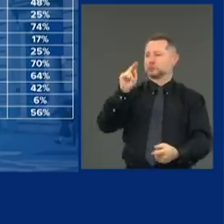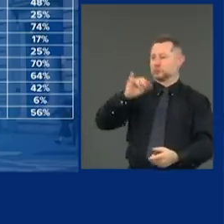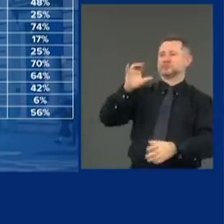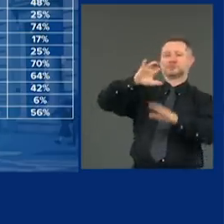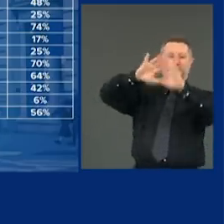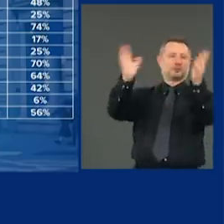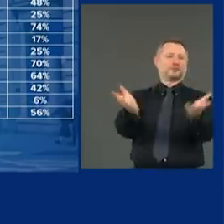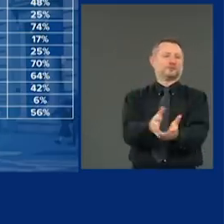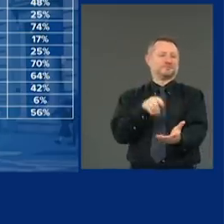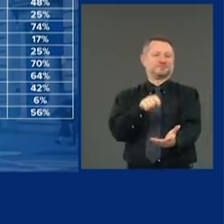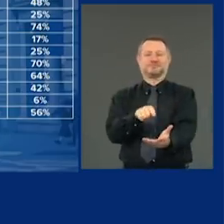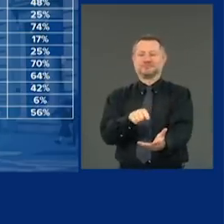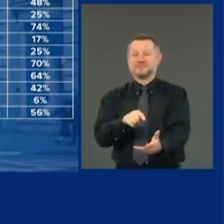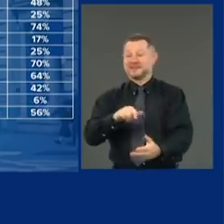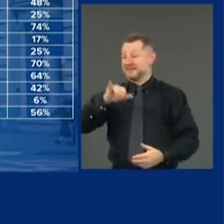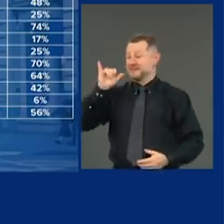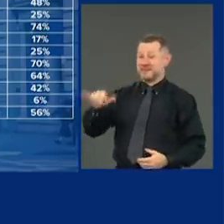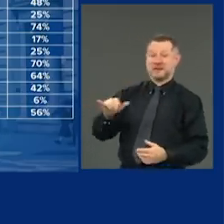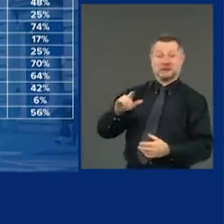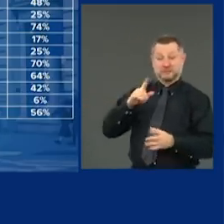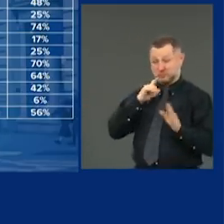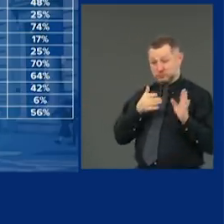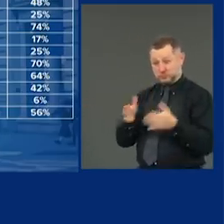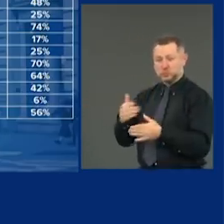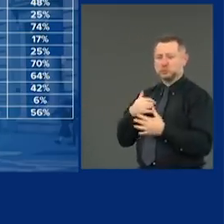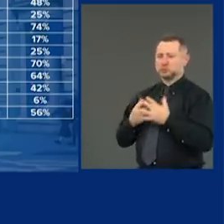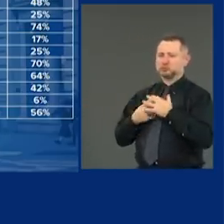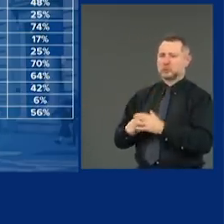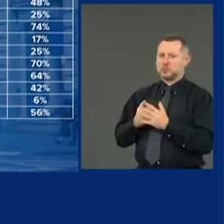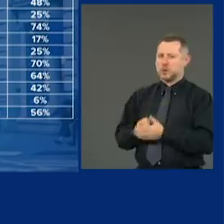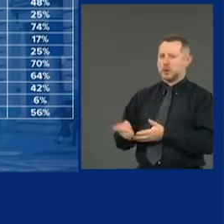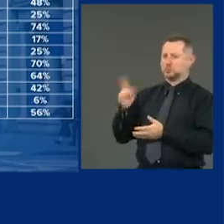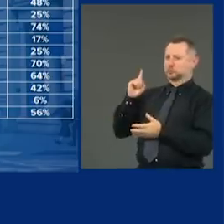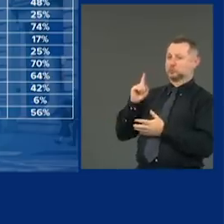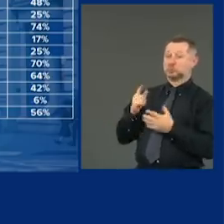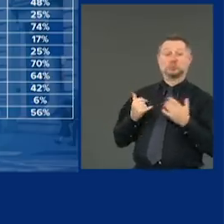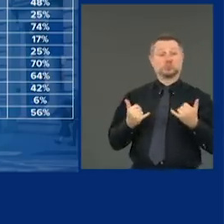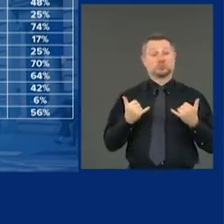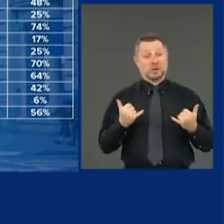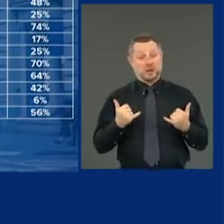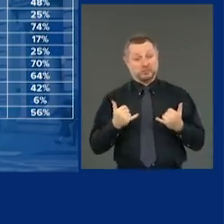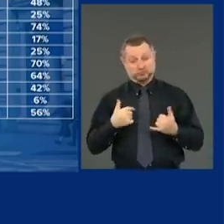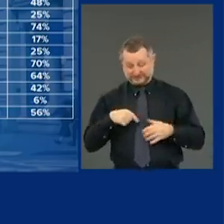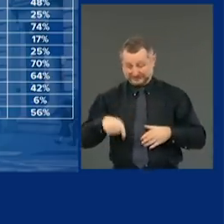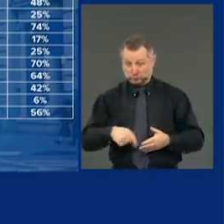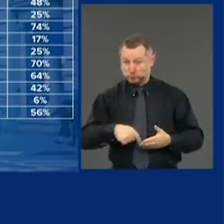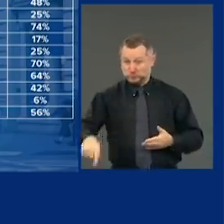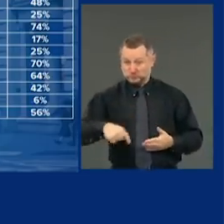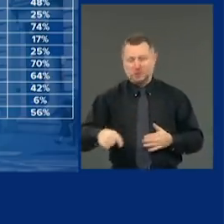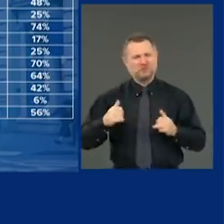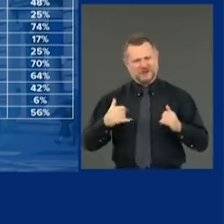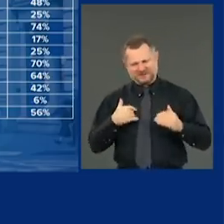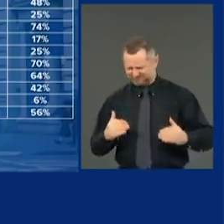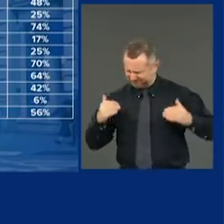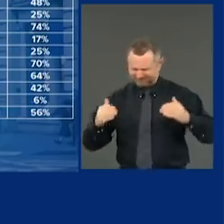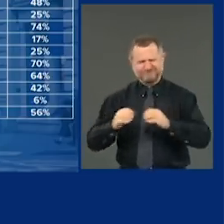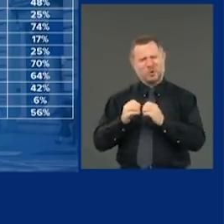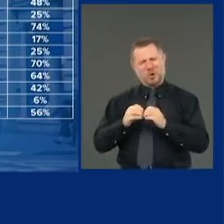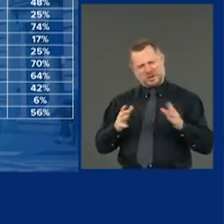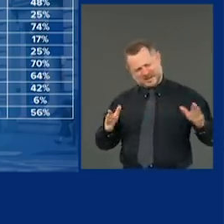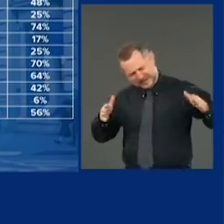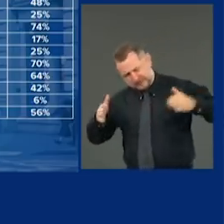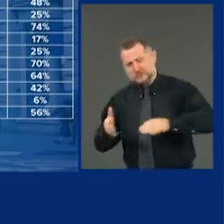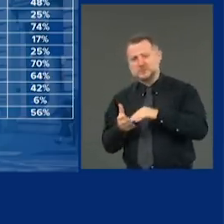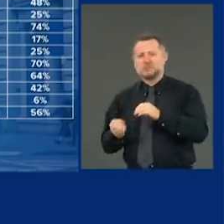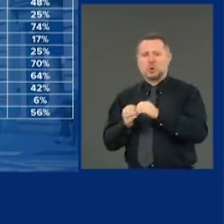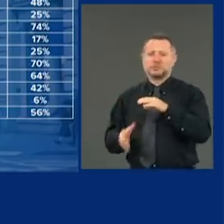that last week, but we're going to bring it to a new level starting this week. And you can see that the infection rate in some